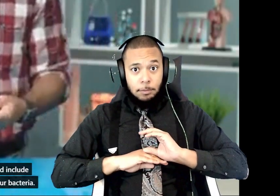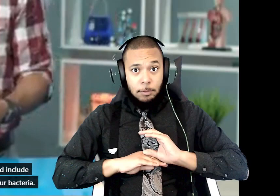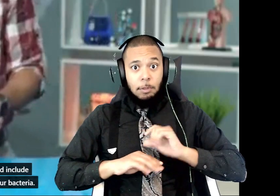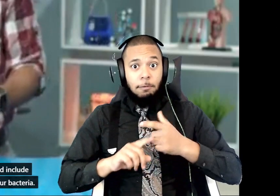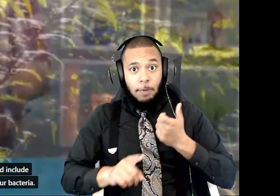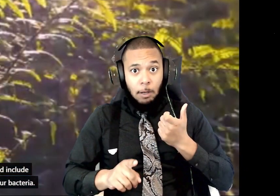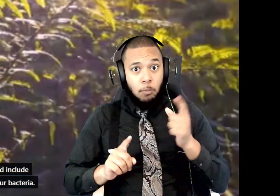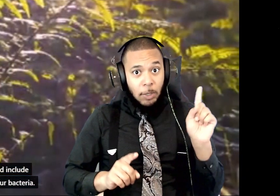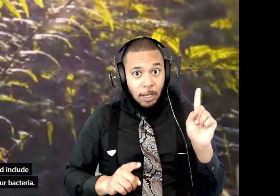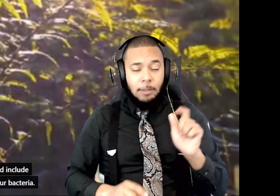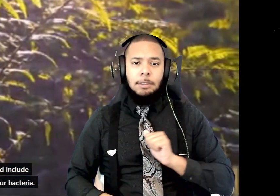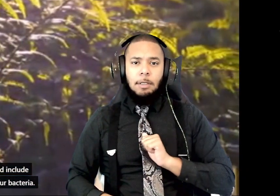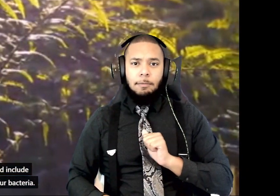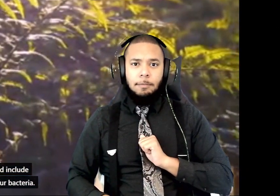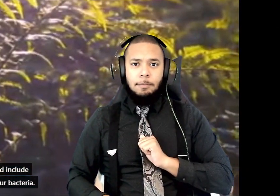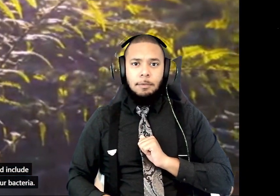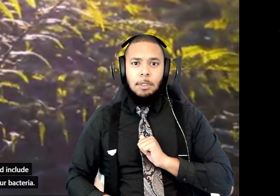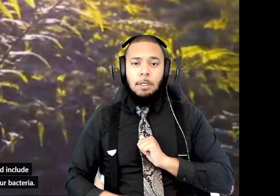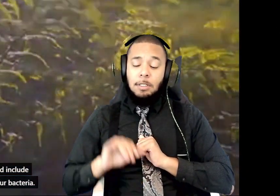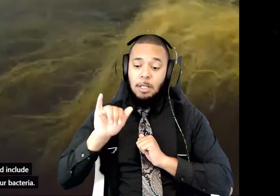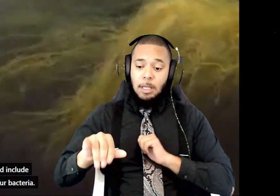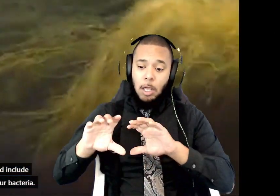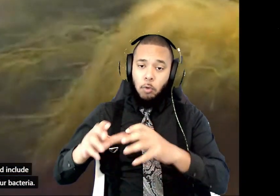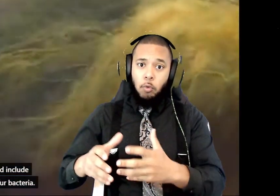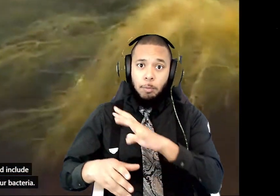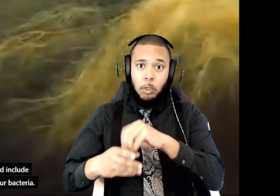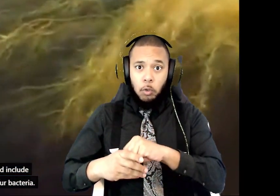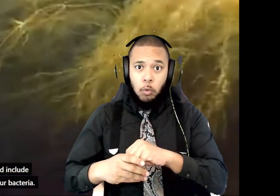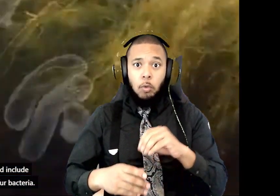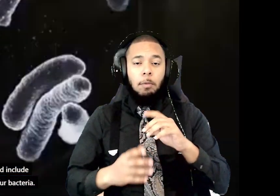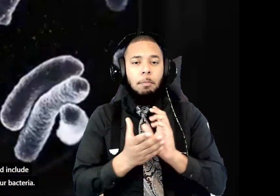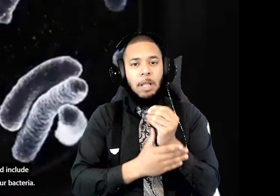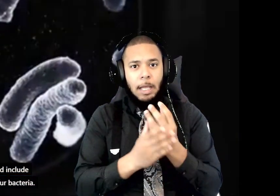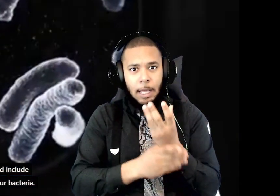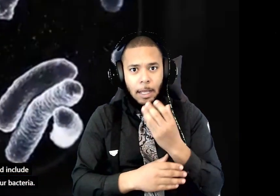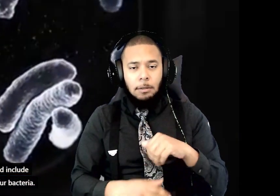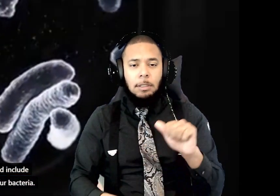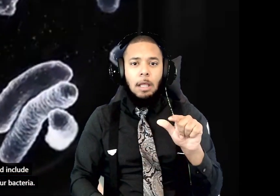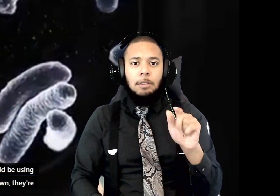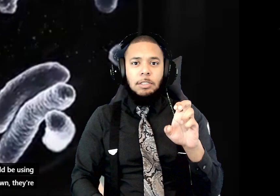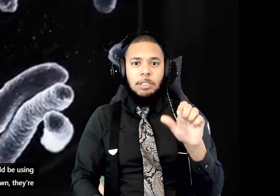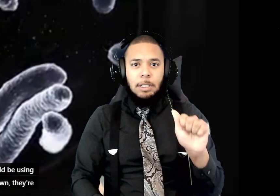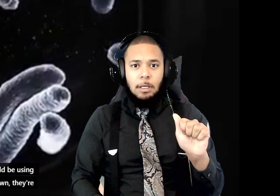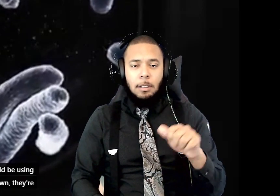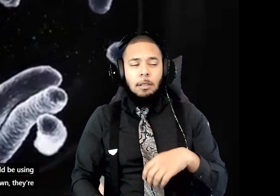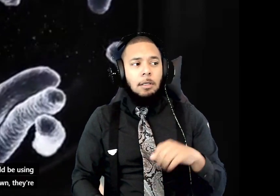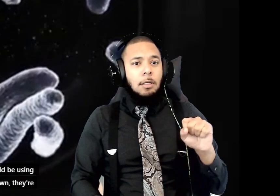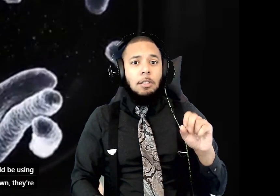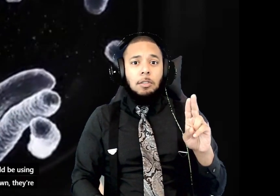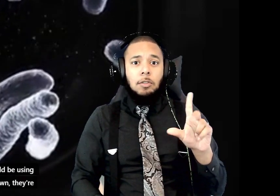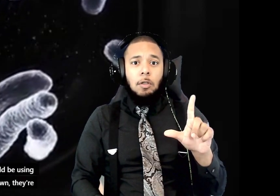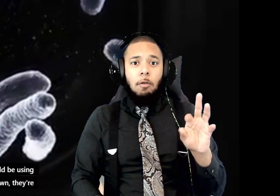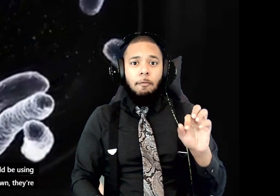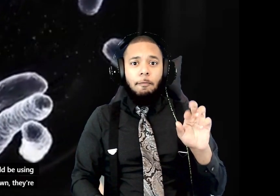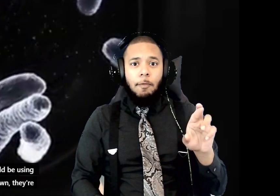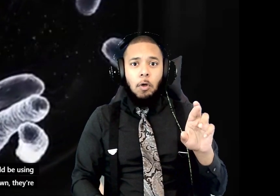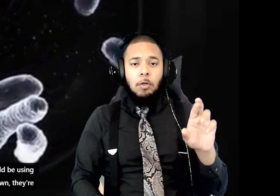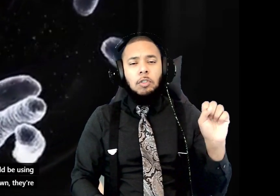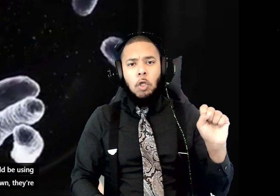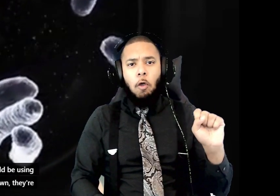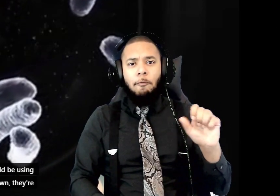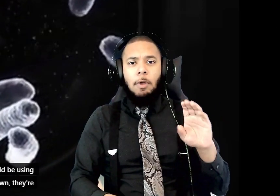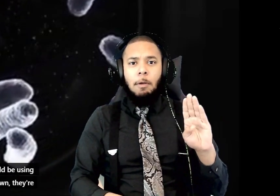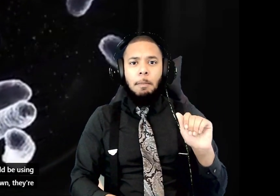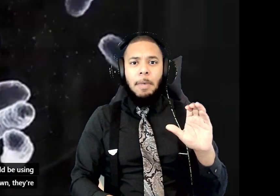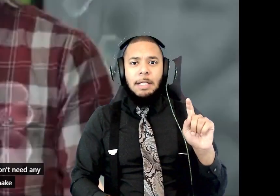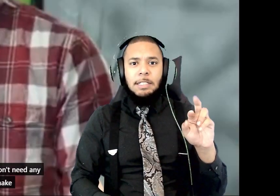these would include things like plants, algae, sulfur bacteria. Those are the ones that would be using the chemicals